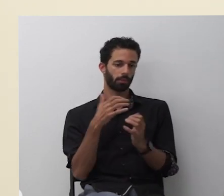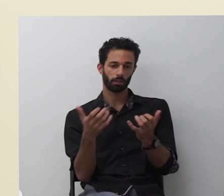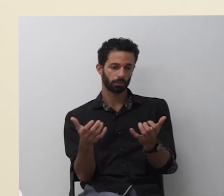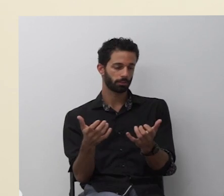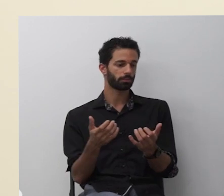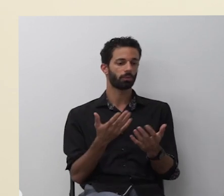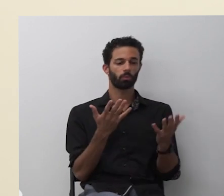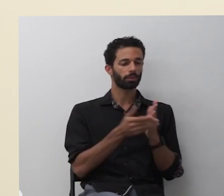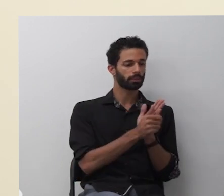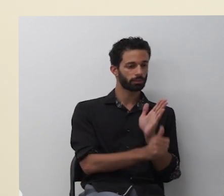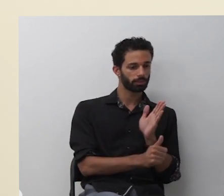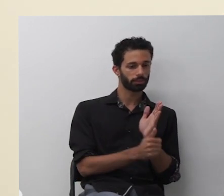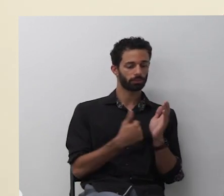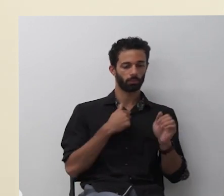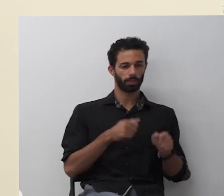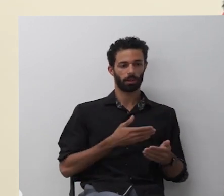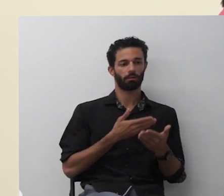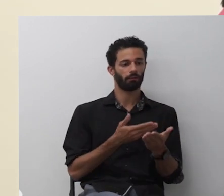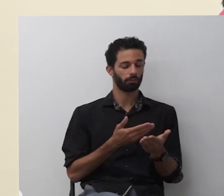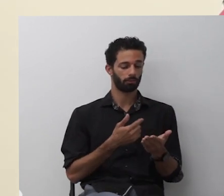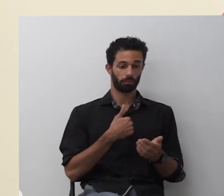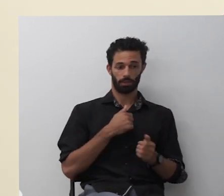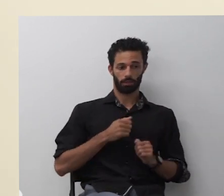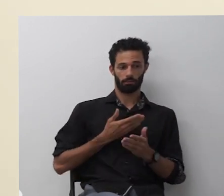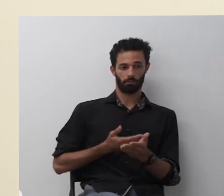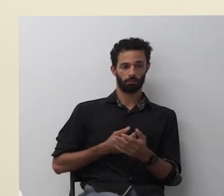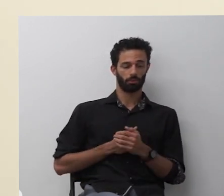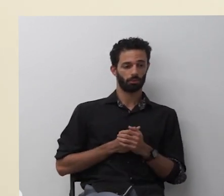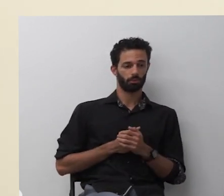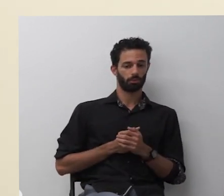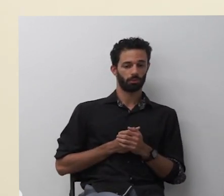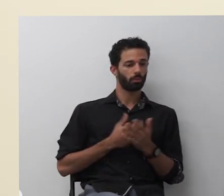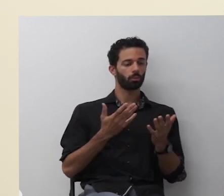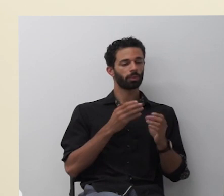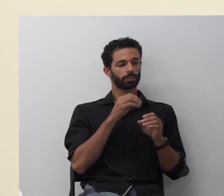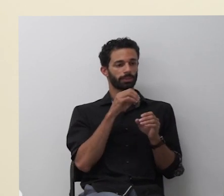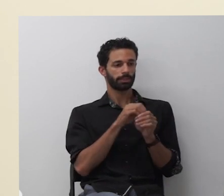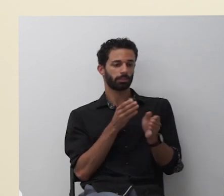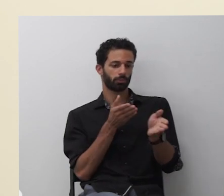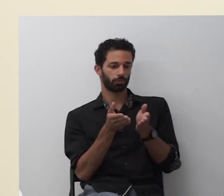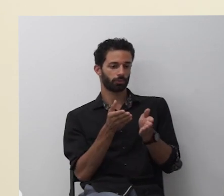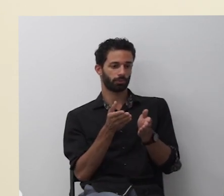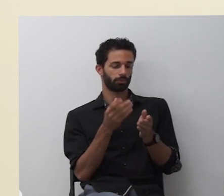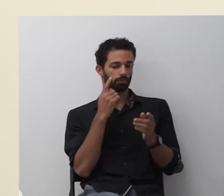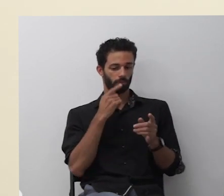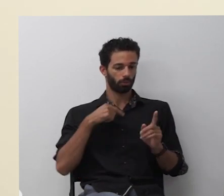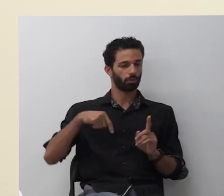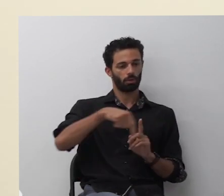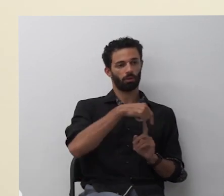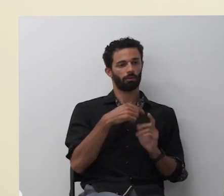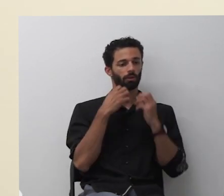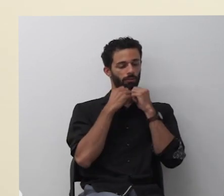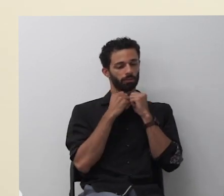what are the skills that we can offer, I can offer, what will be in service to our shared values. So going through